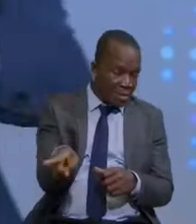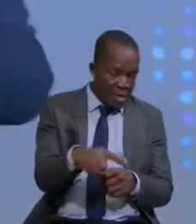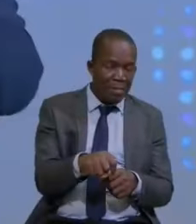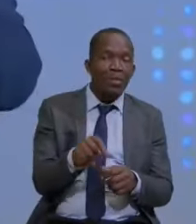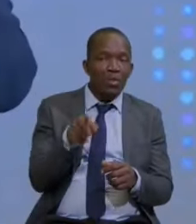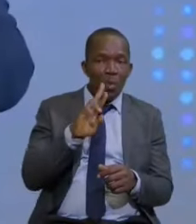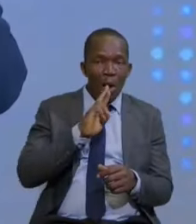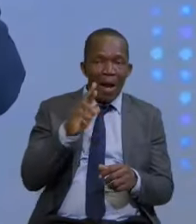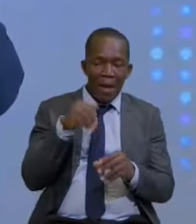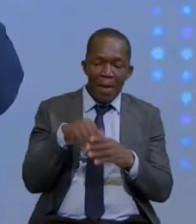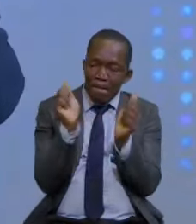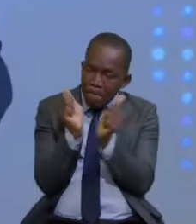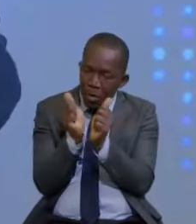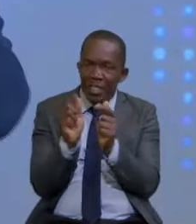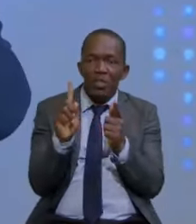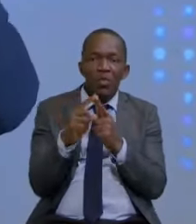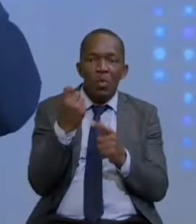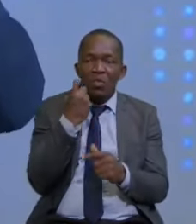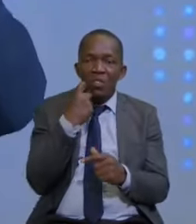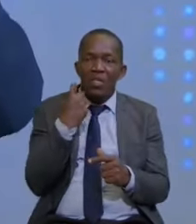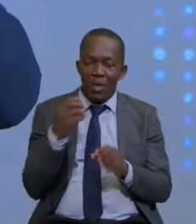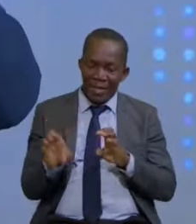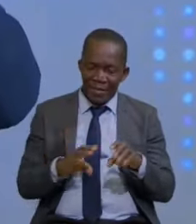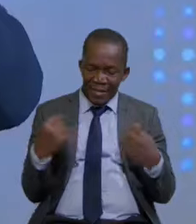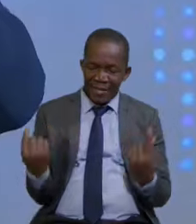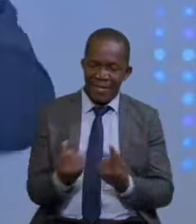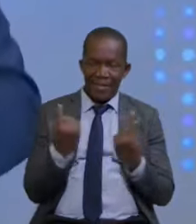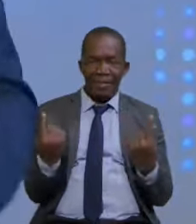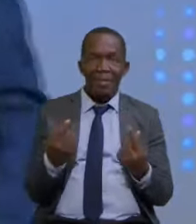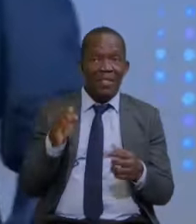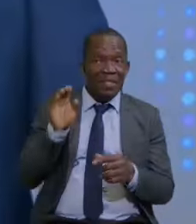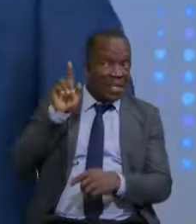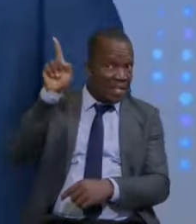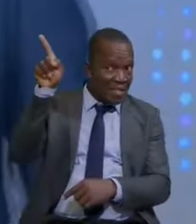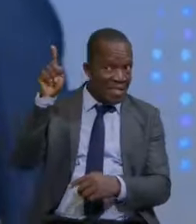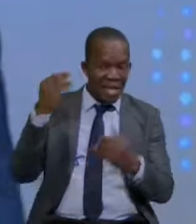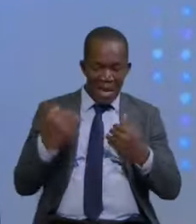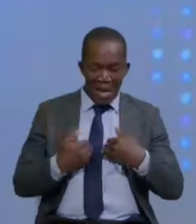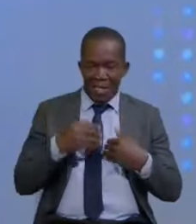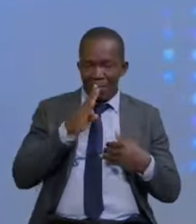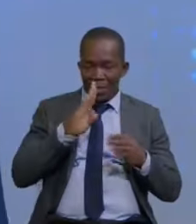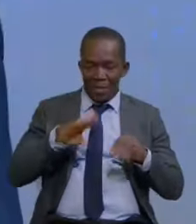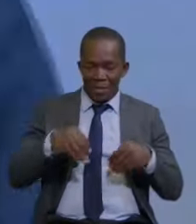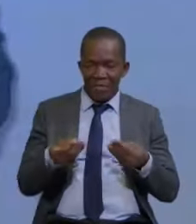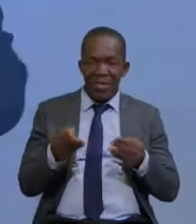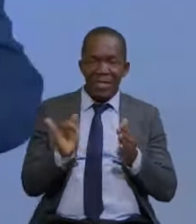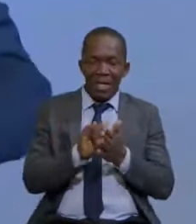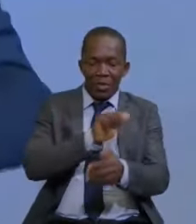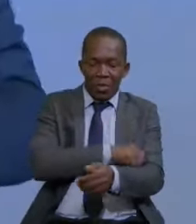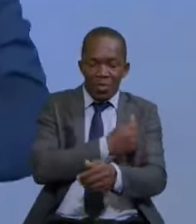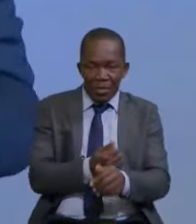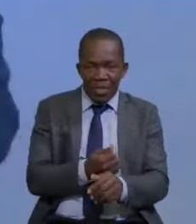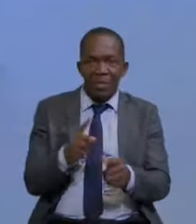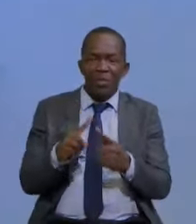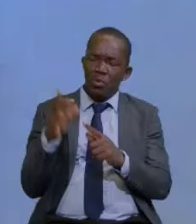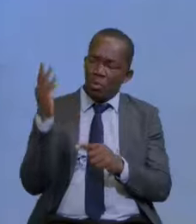things. It says he has been given the authority to preach deliverance to the captives and